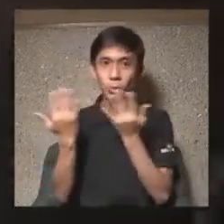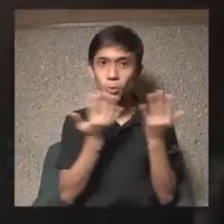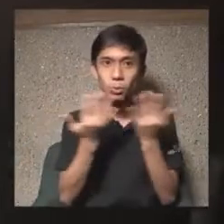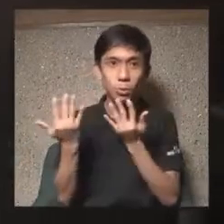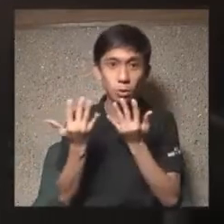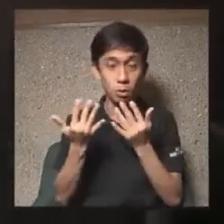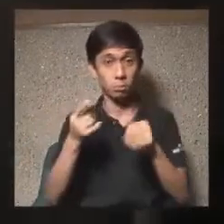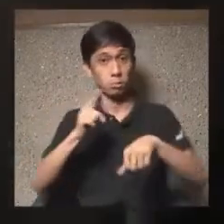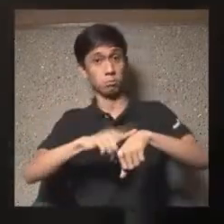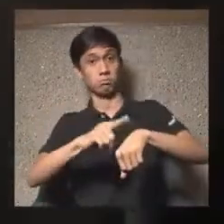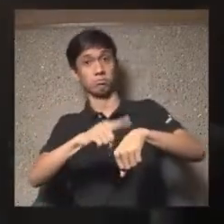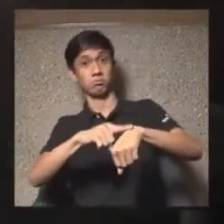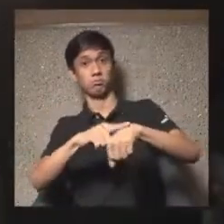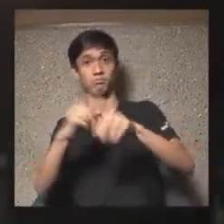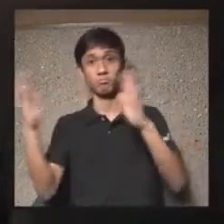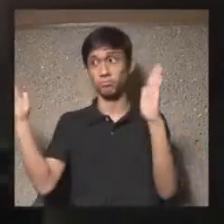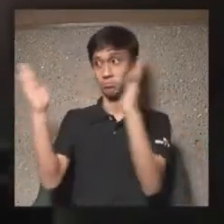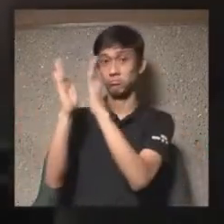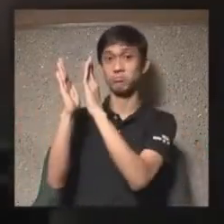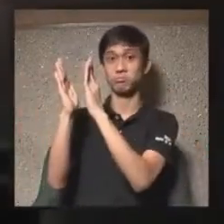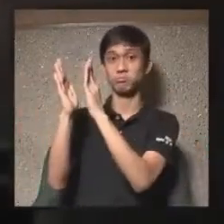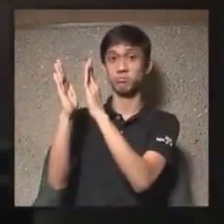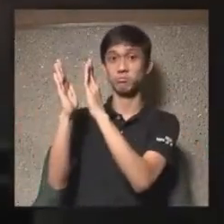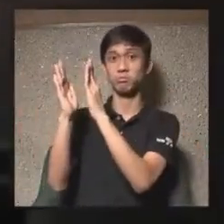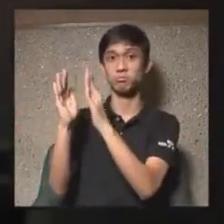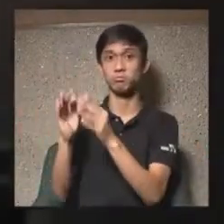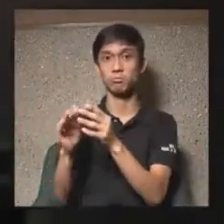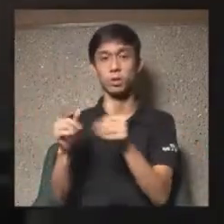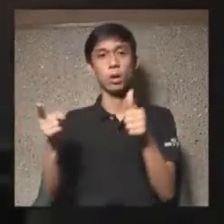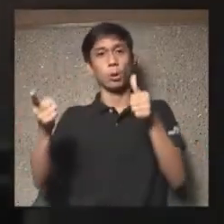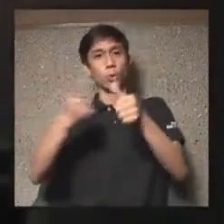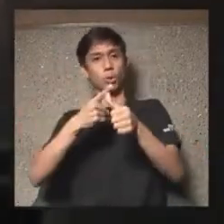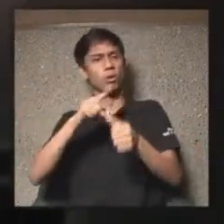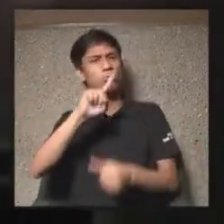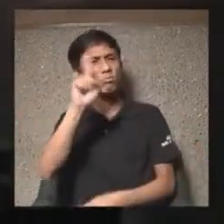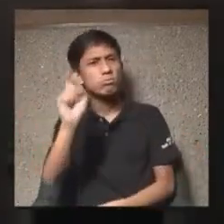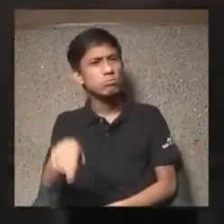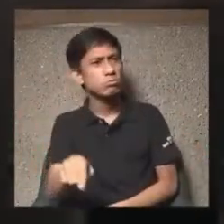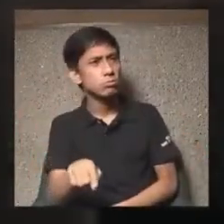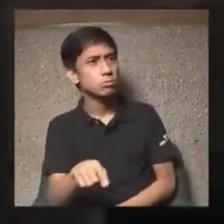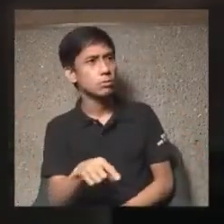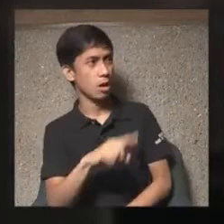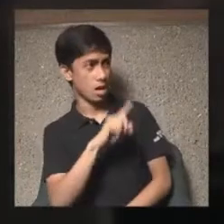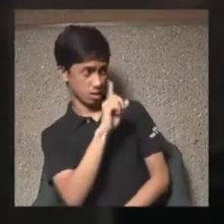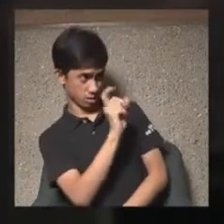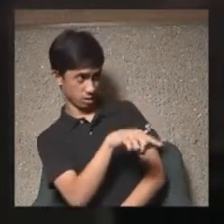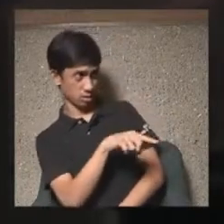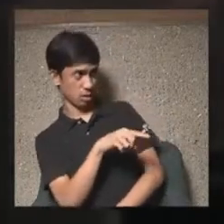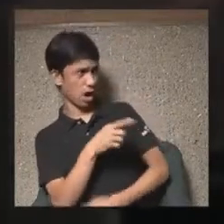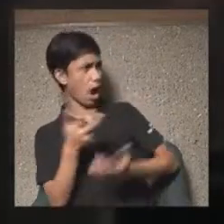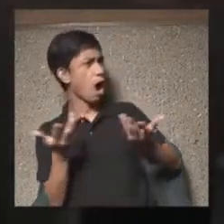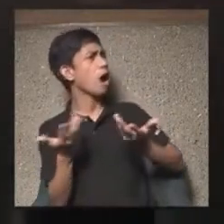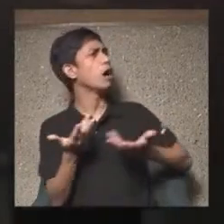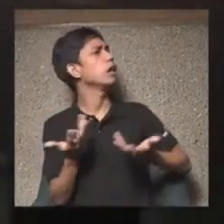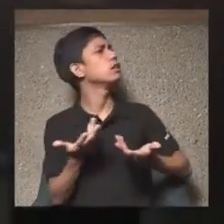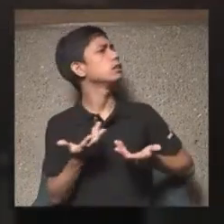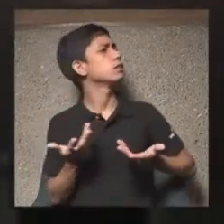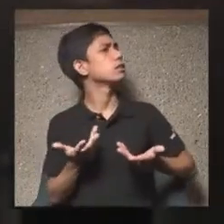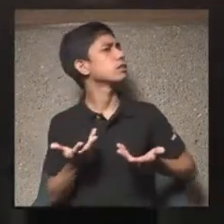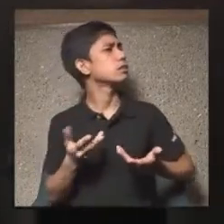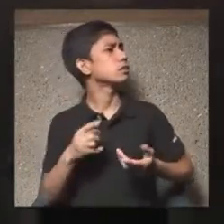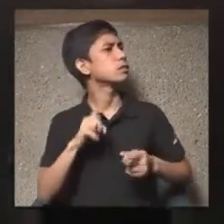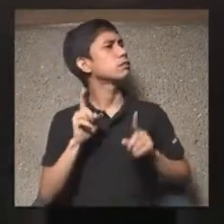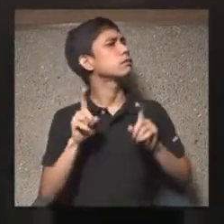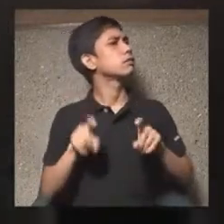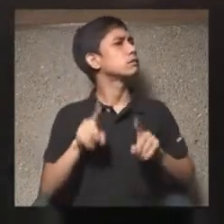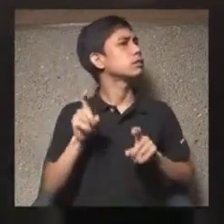we met. And her first question was, where are the others? And I said,